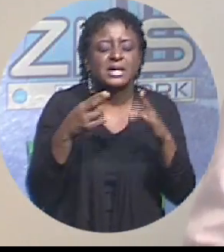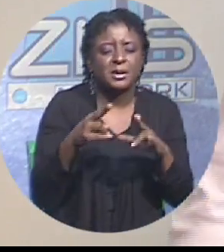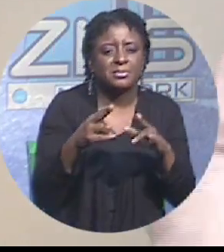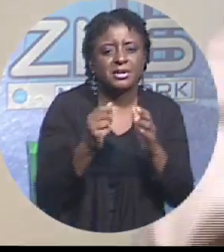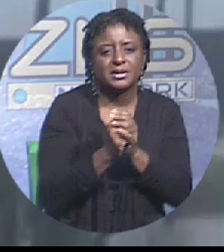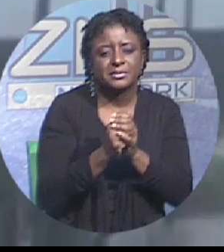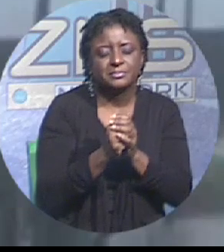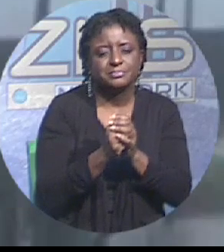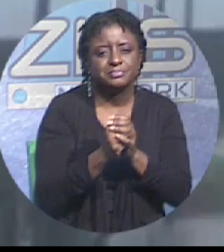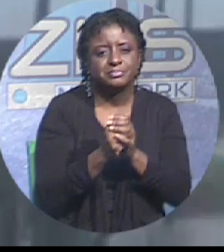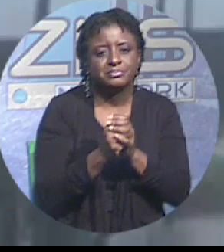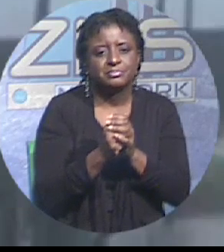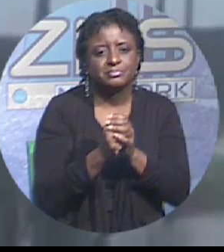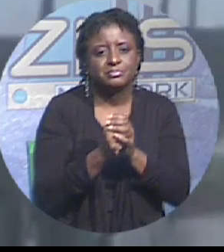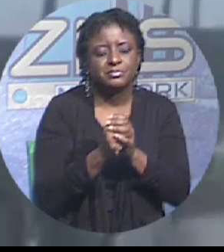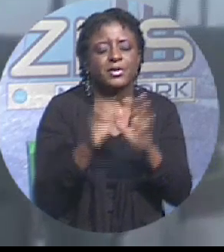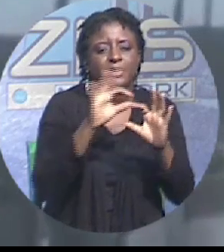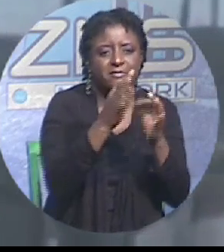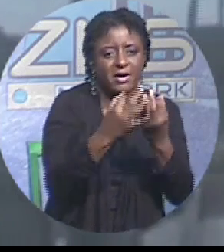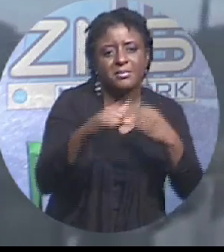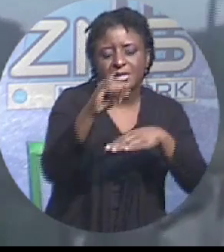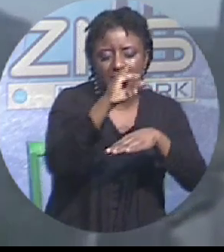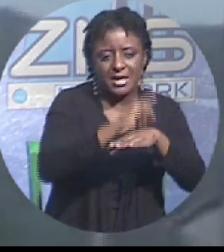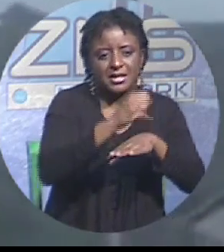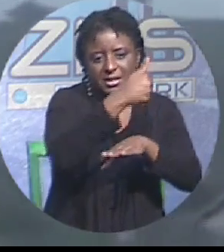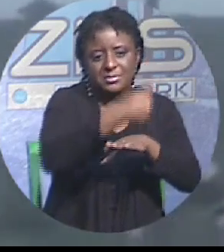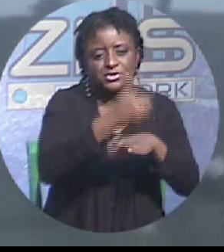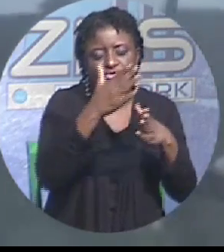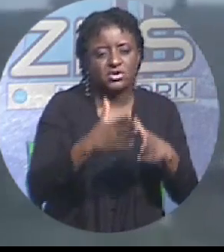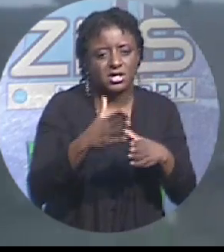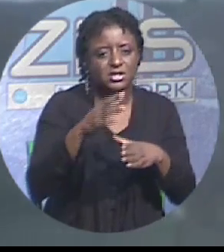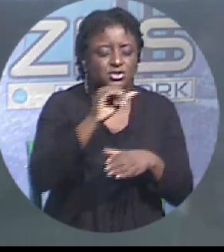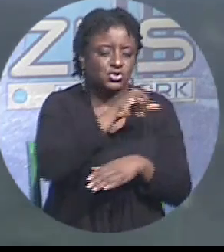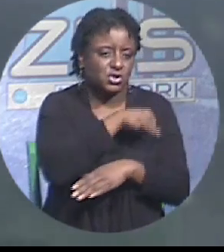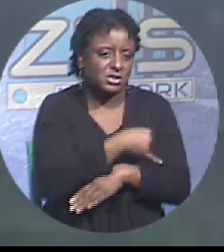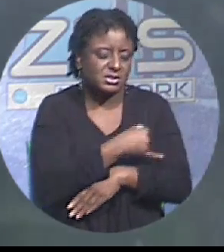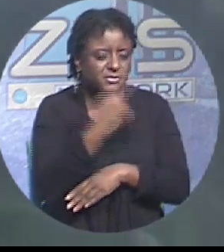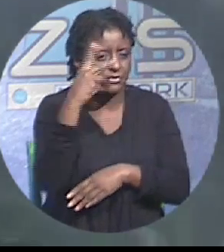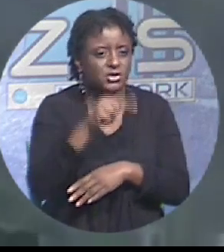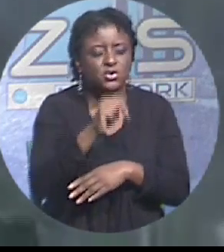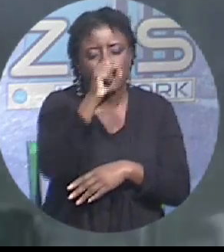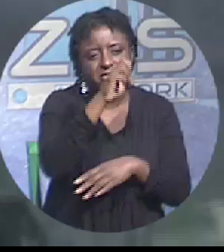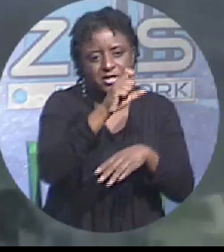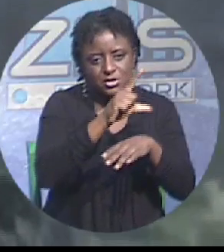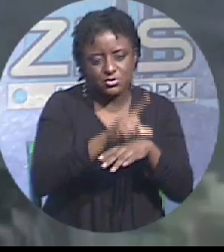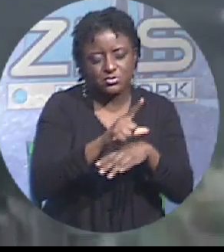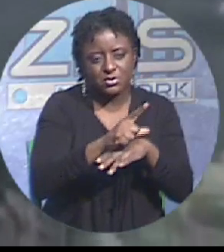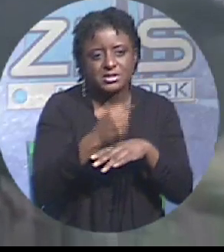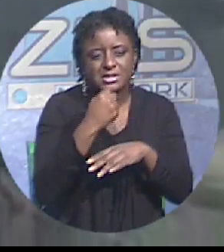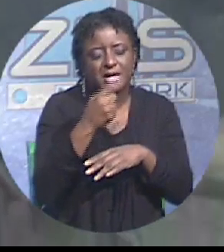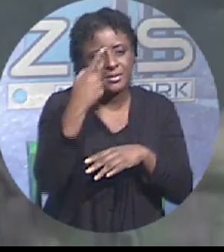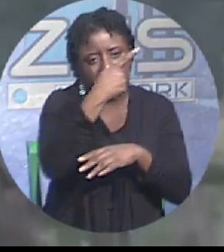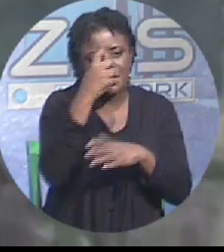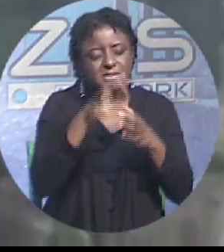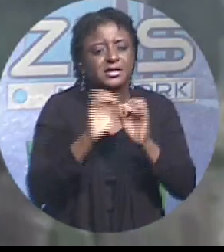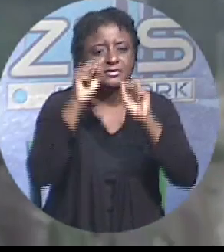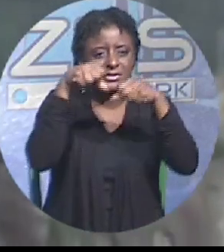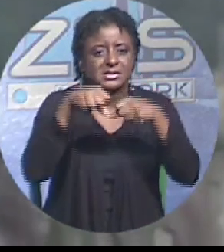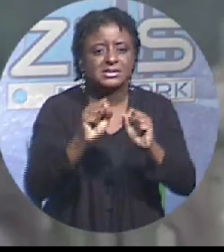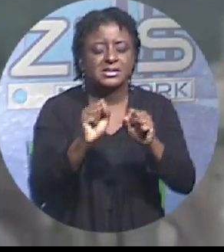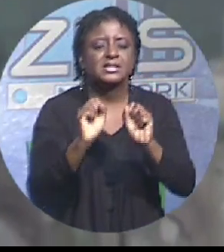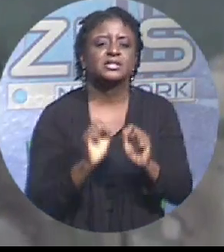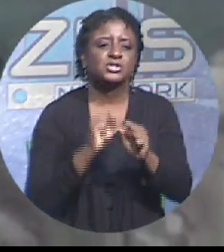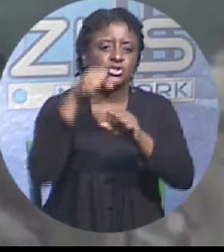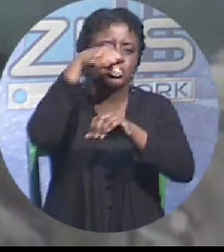role. Family Island Administrator for North Eleuthera, Jolton Johnson, has advised residents that because of sea surges, the glass window